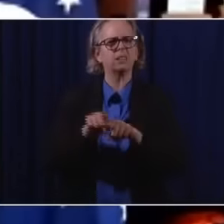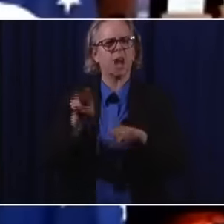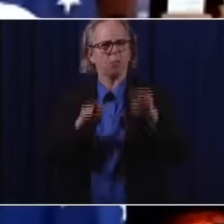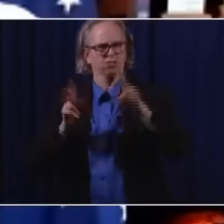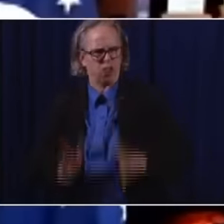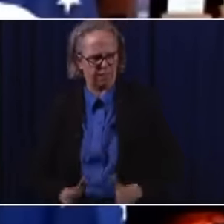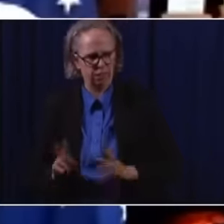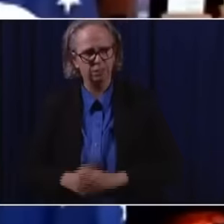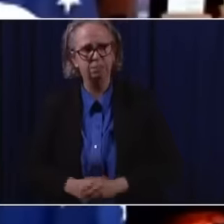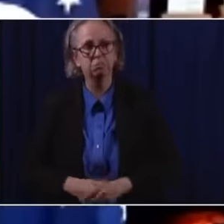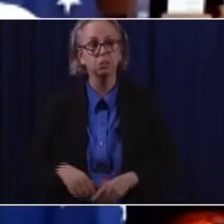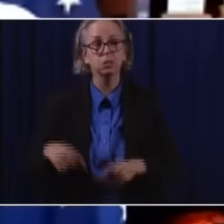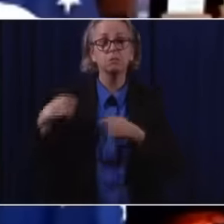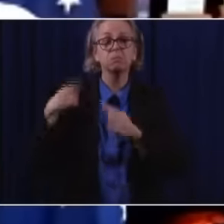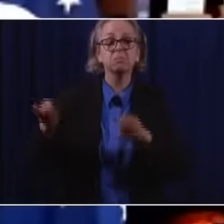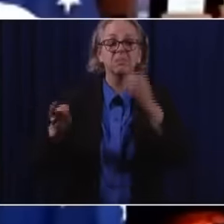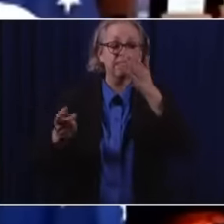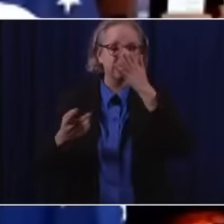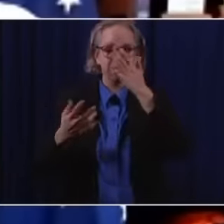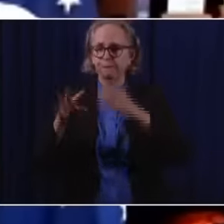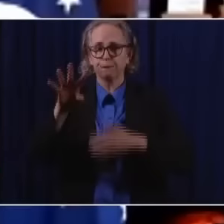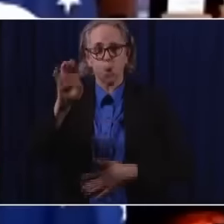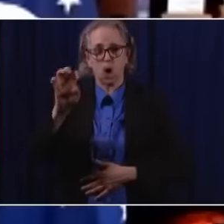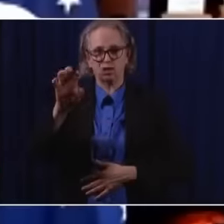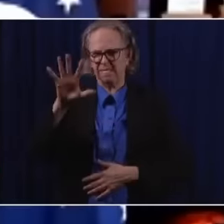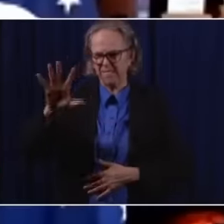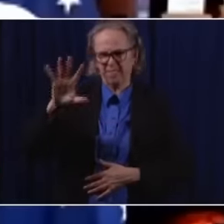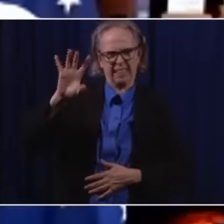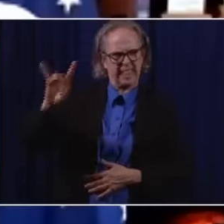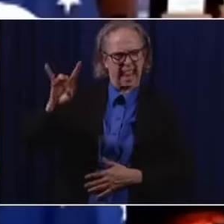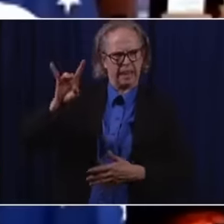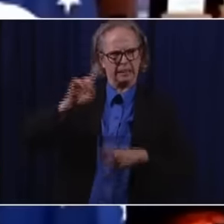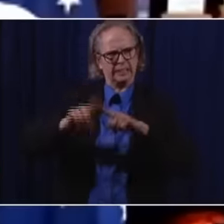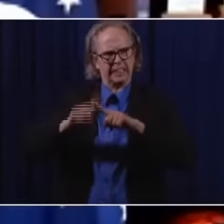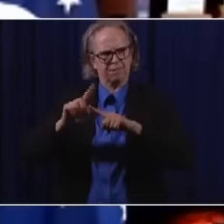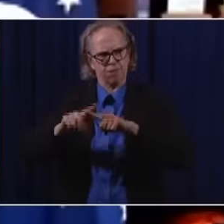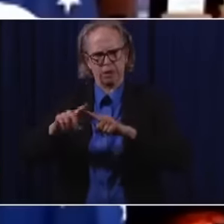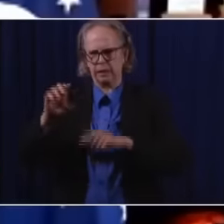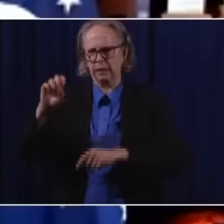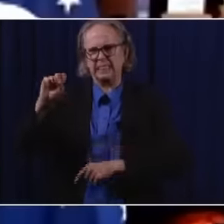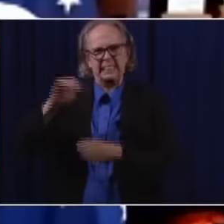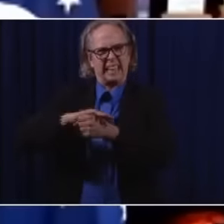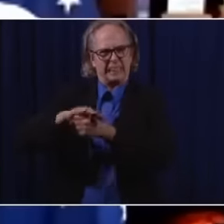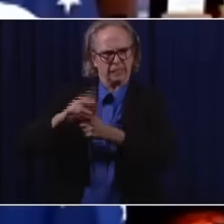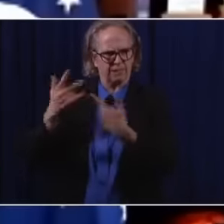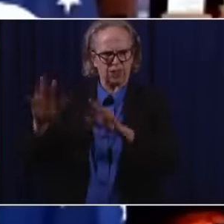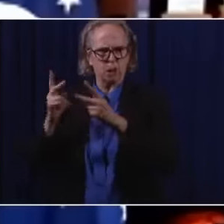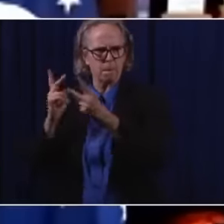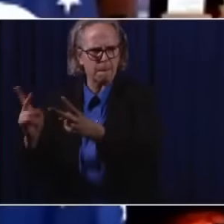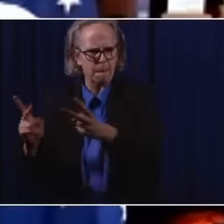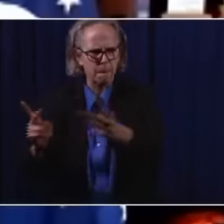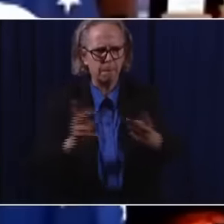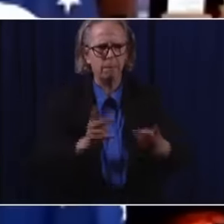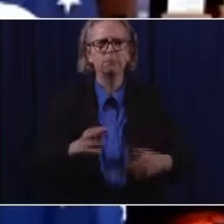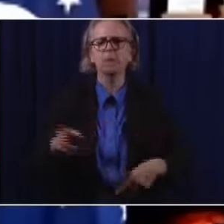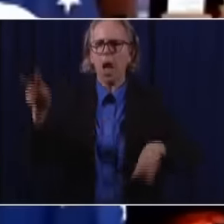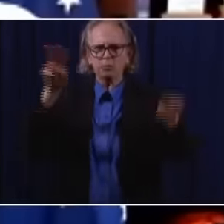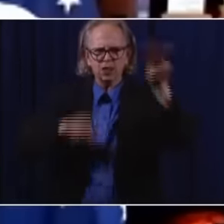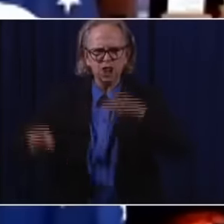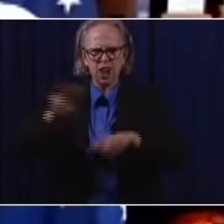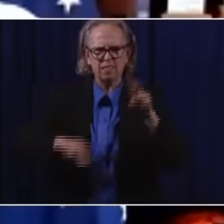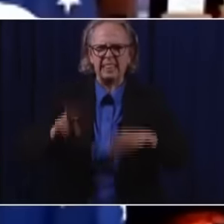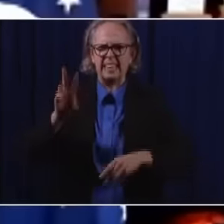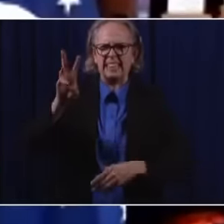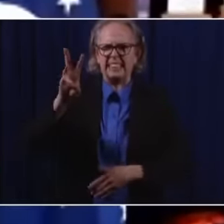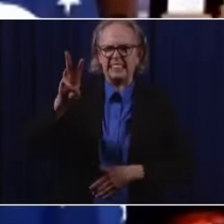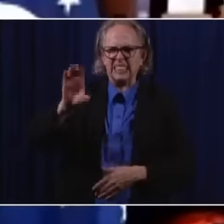visited 458 sites and observed 600 football games, at least 50